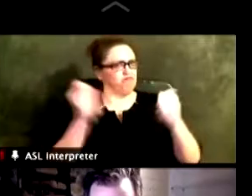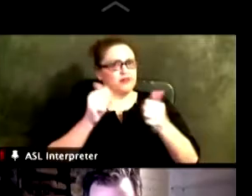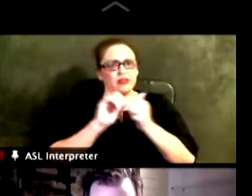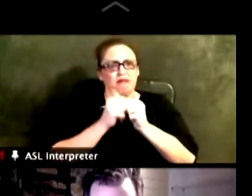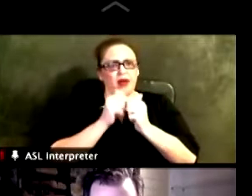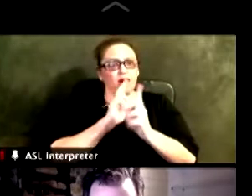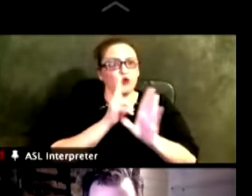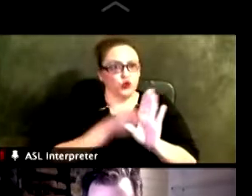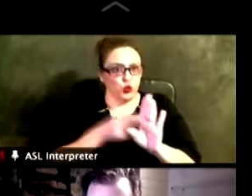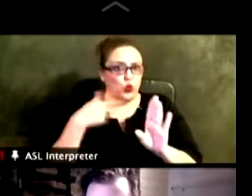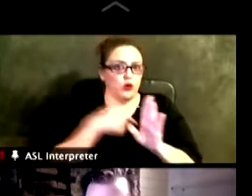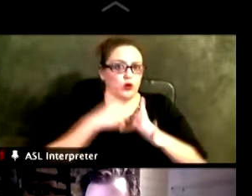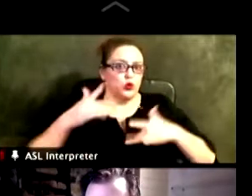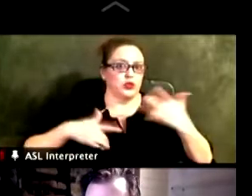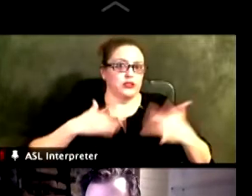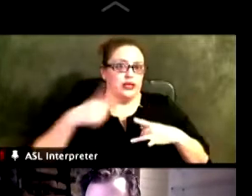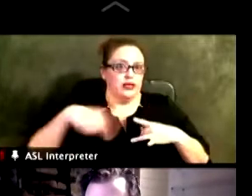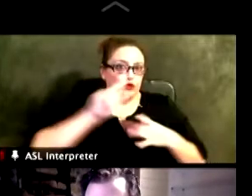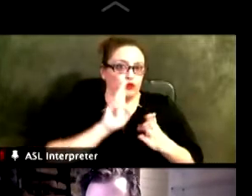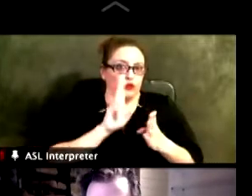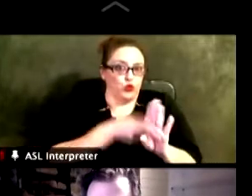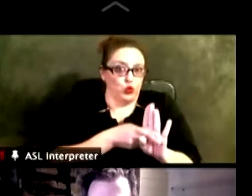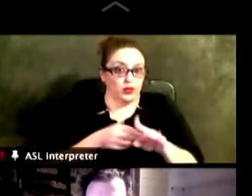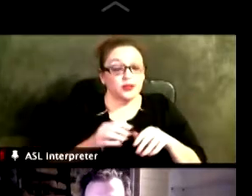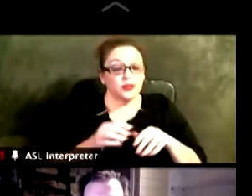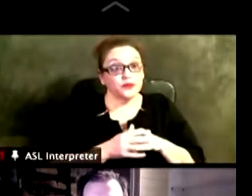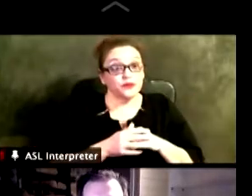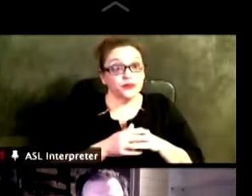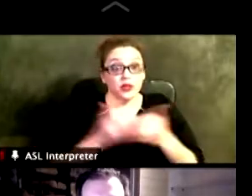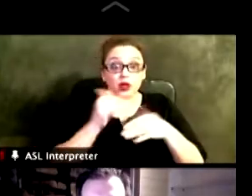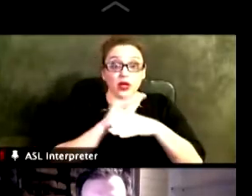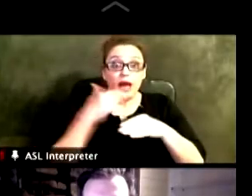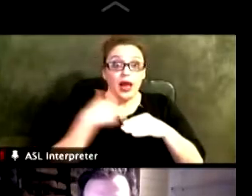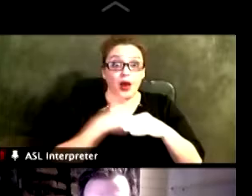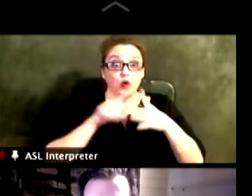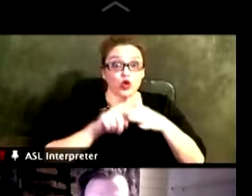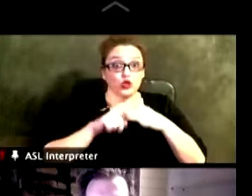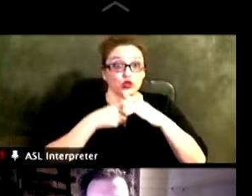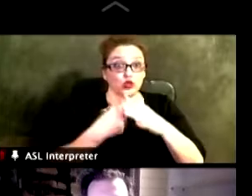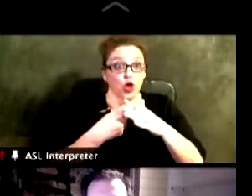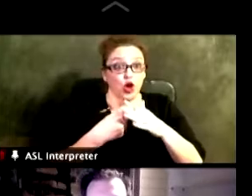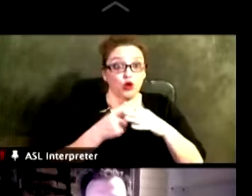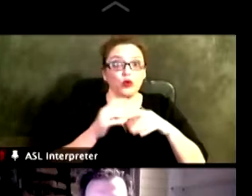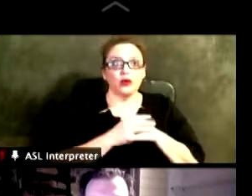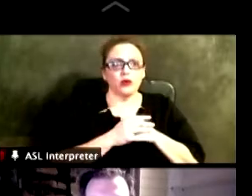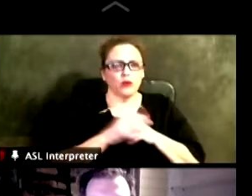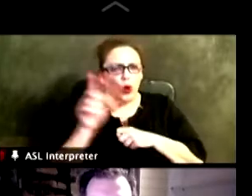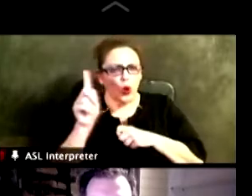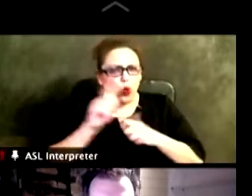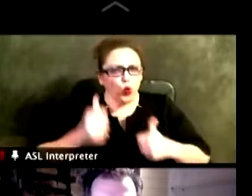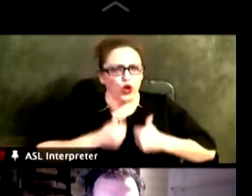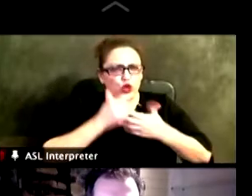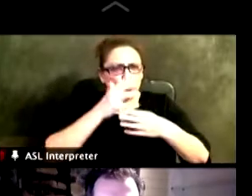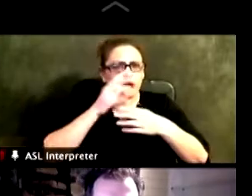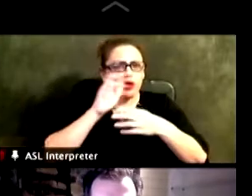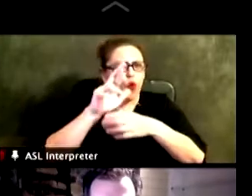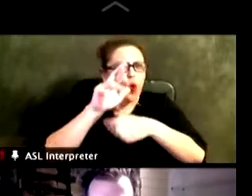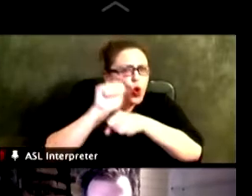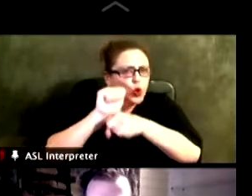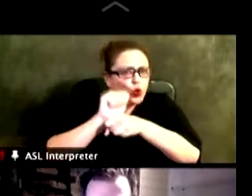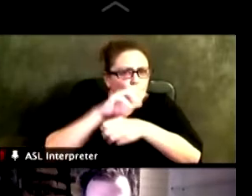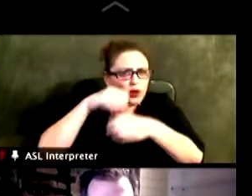listening. So we're going to start with a question about what part of Salt Lake City do you live or work in? So